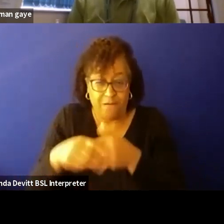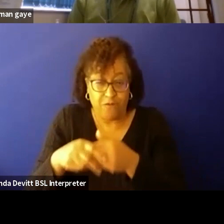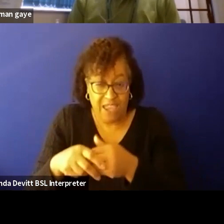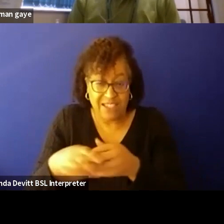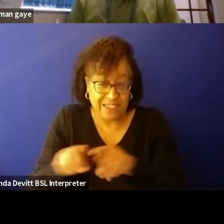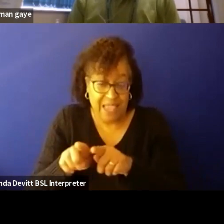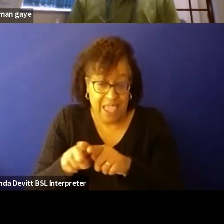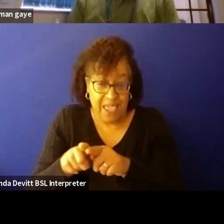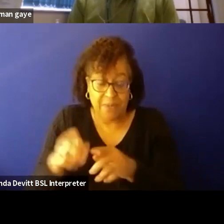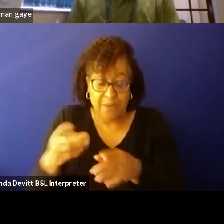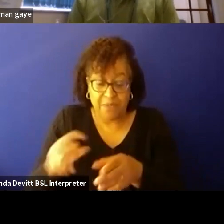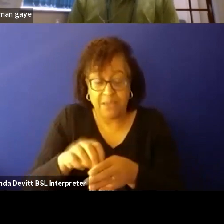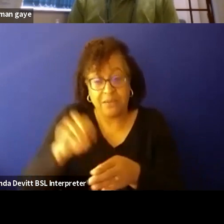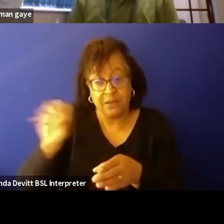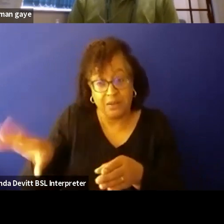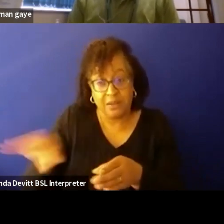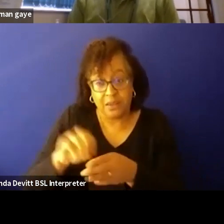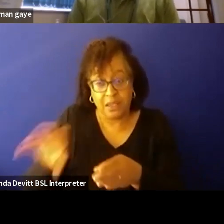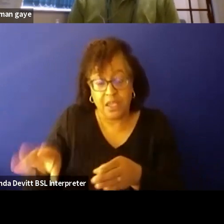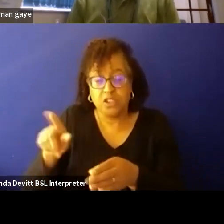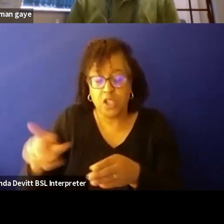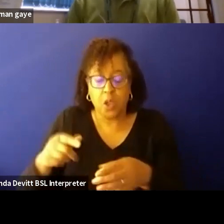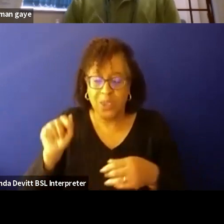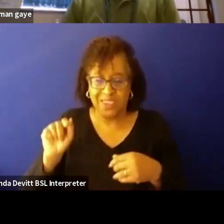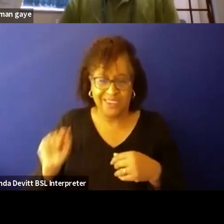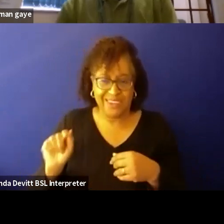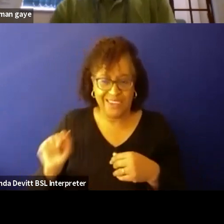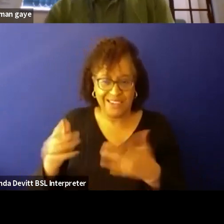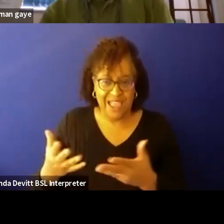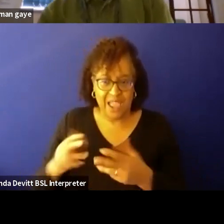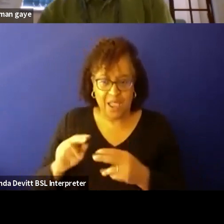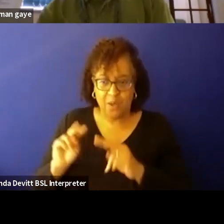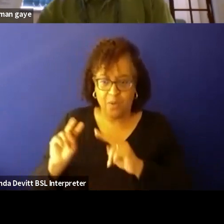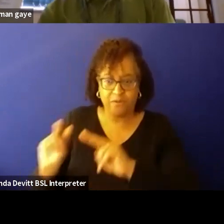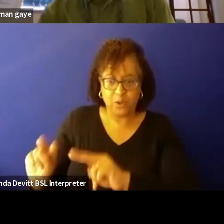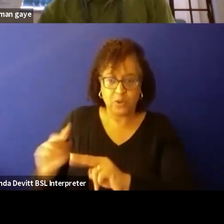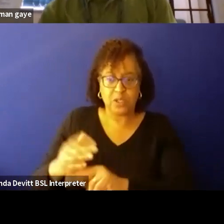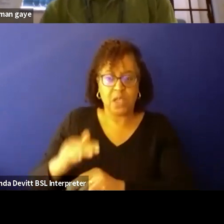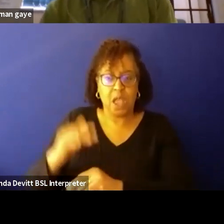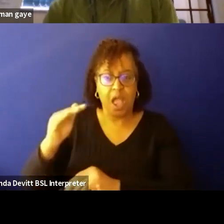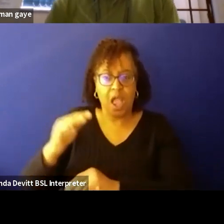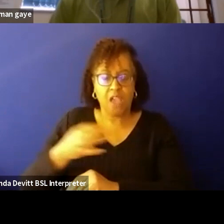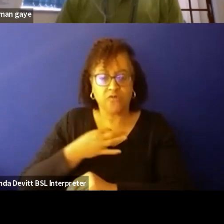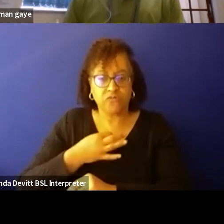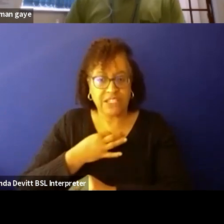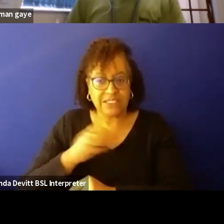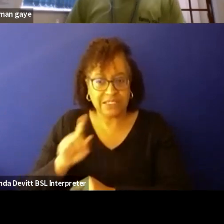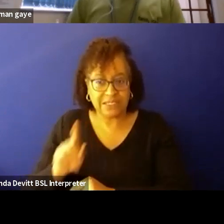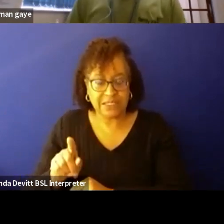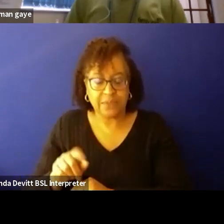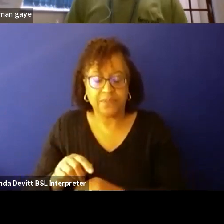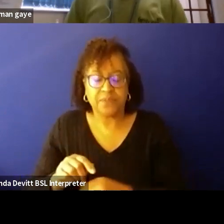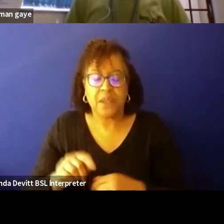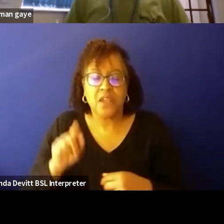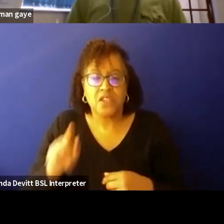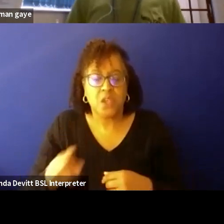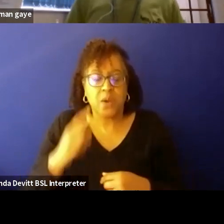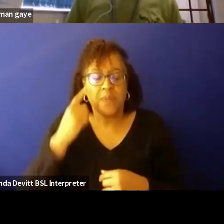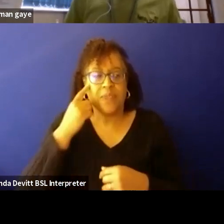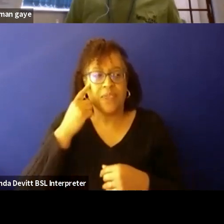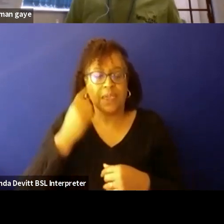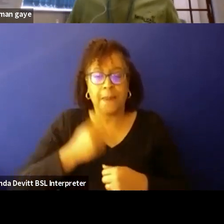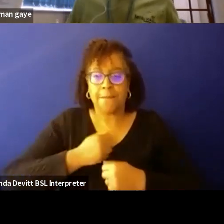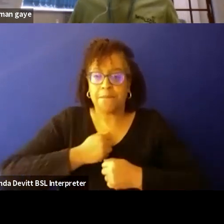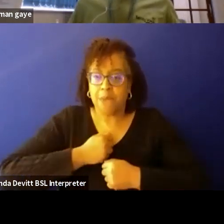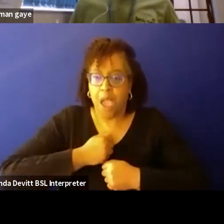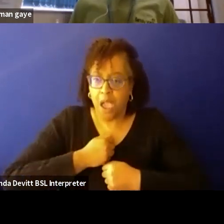actually termed as high risk. So I'm just a bit anxious if his behaviours are going to lead to this. And I was just wondering what my first port